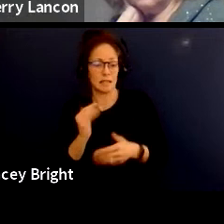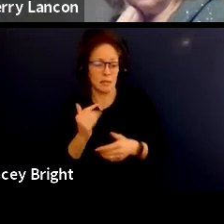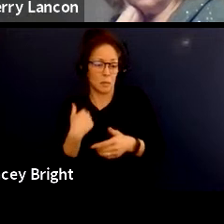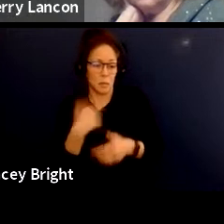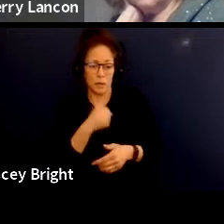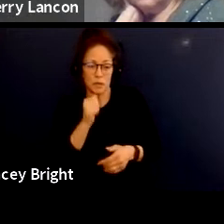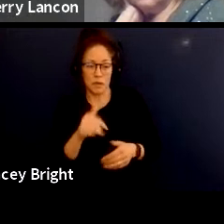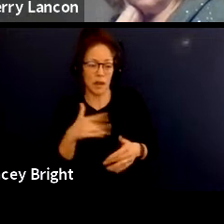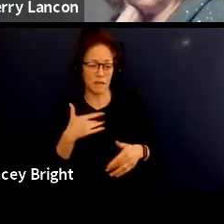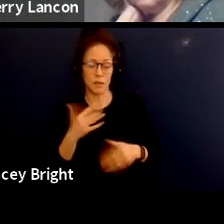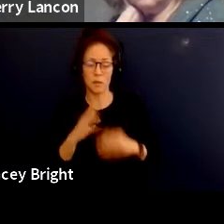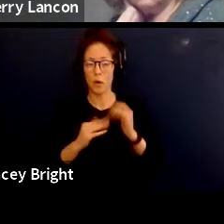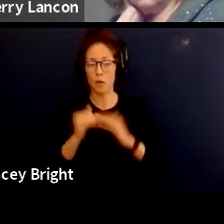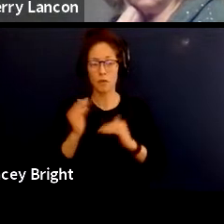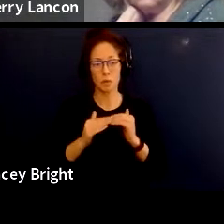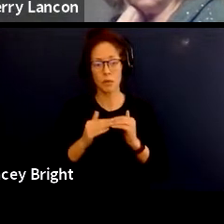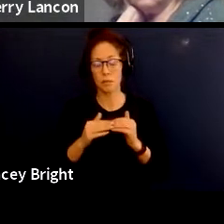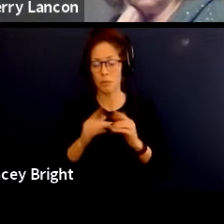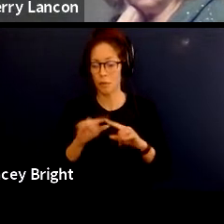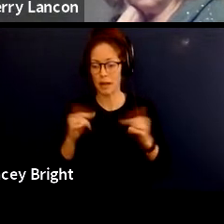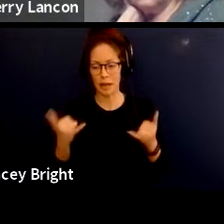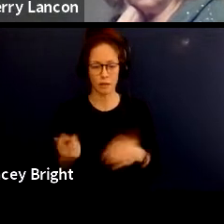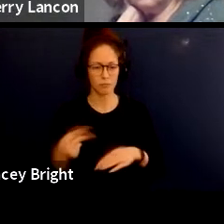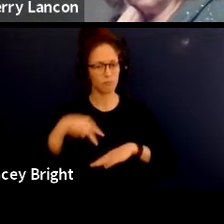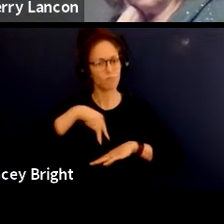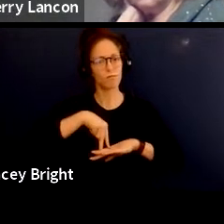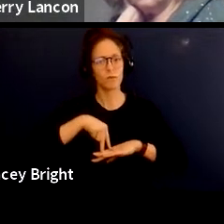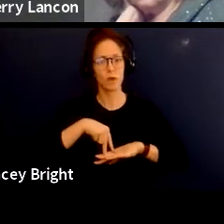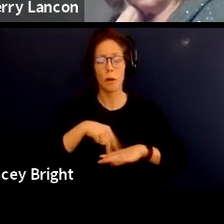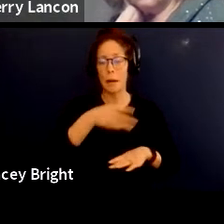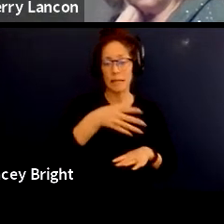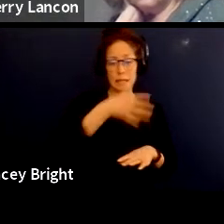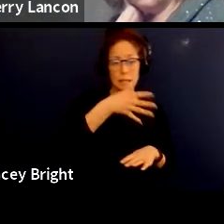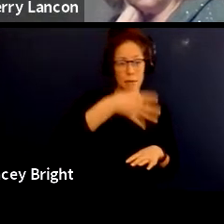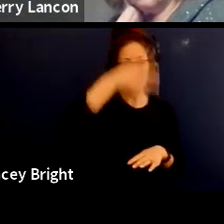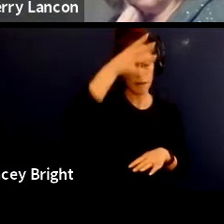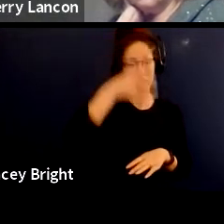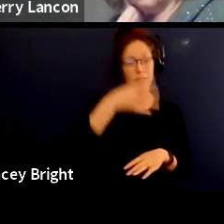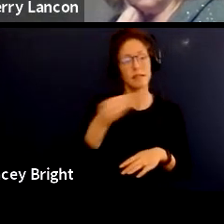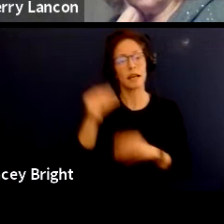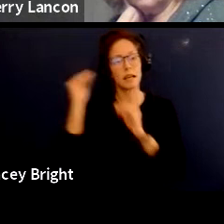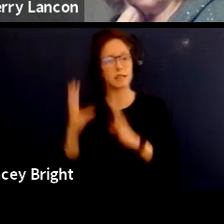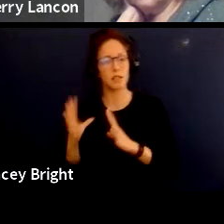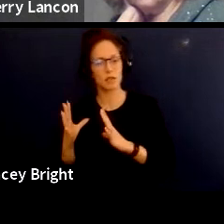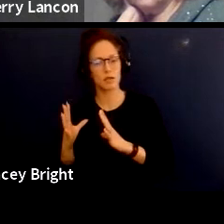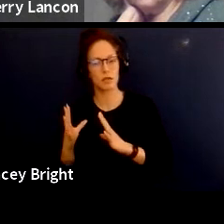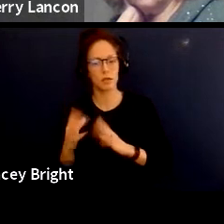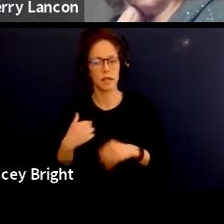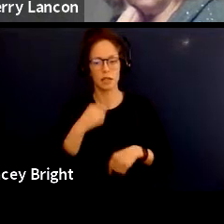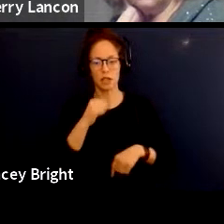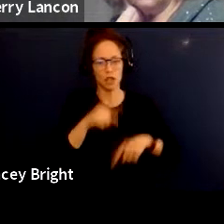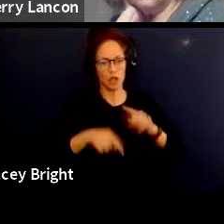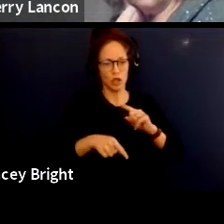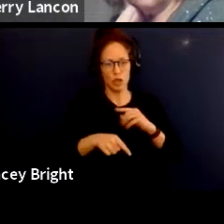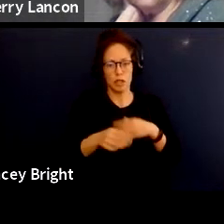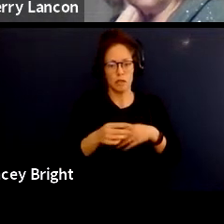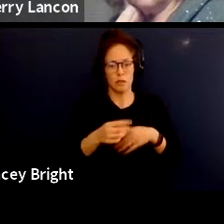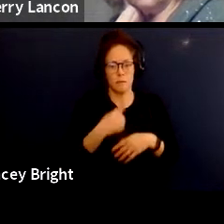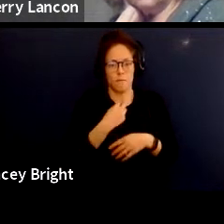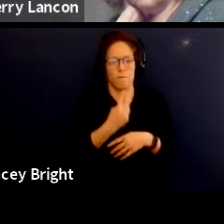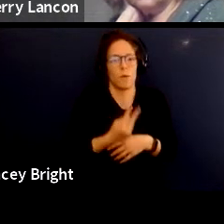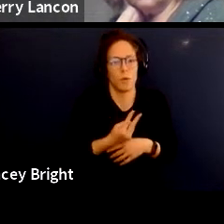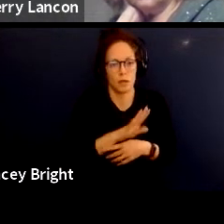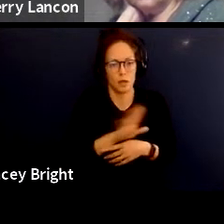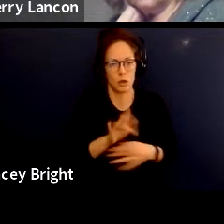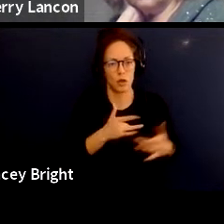classrooms. Today, I'm taking a stand for many parents and teachers that feel as if they can't or shouldn't voice their